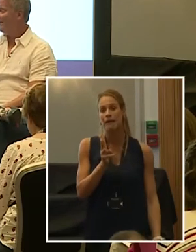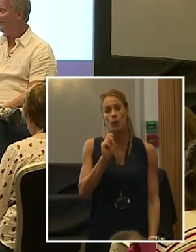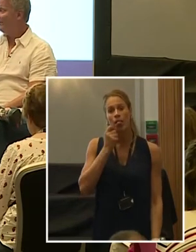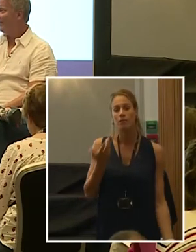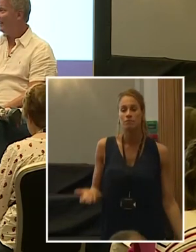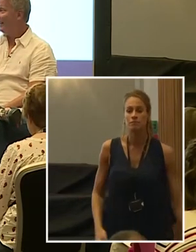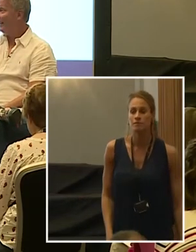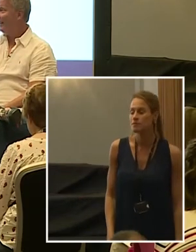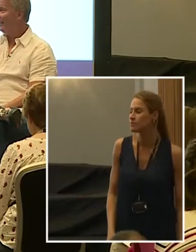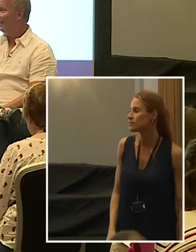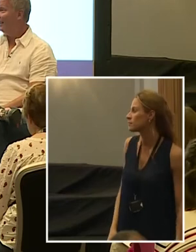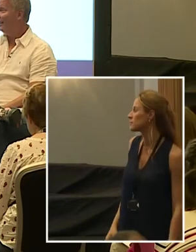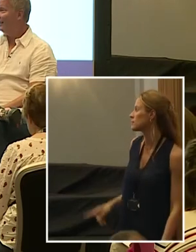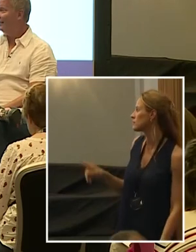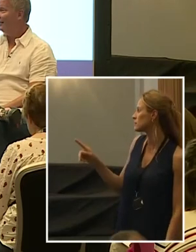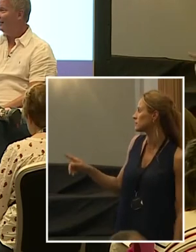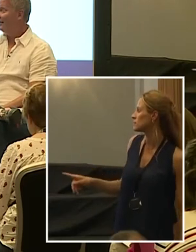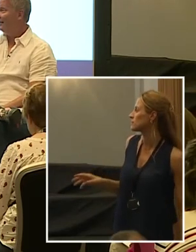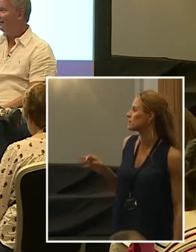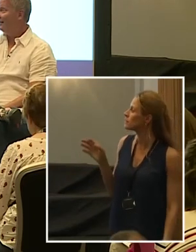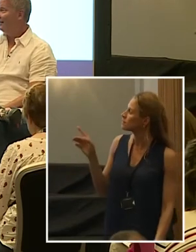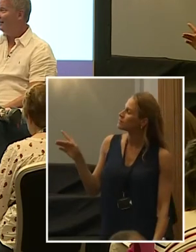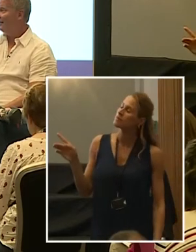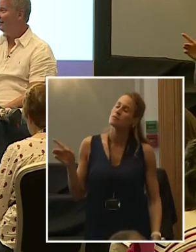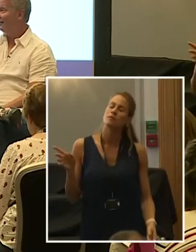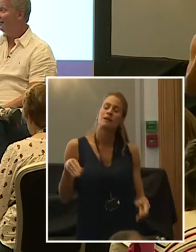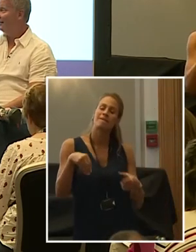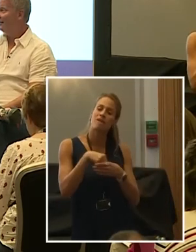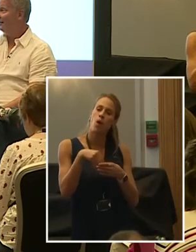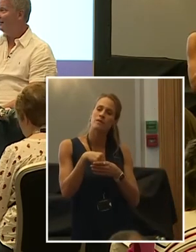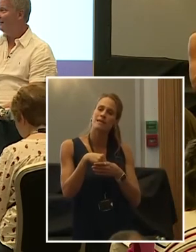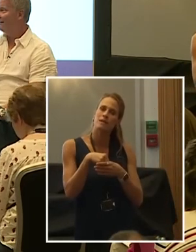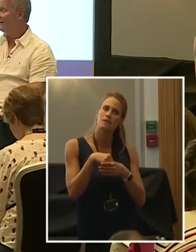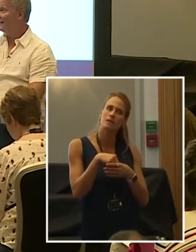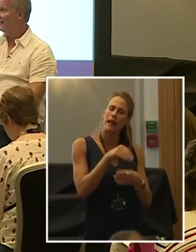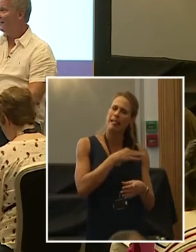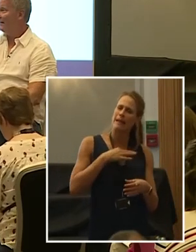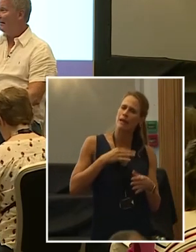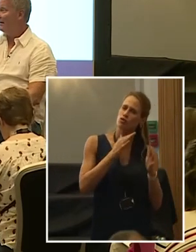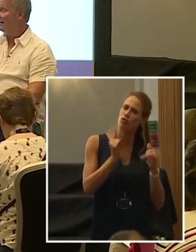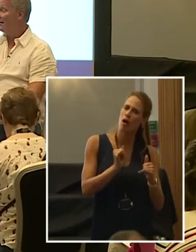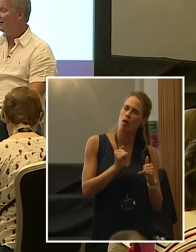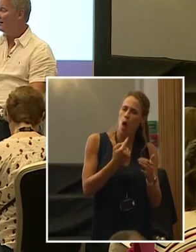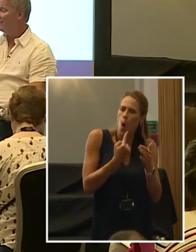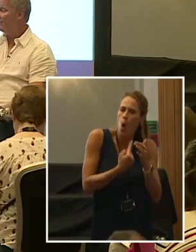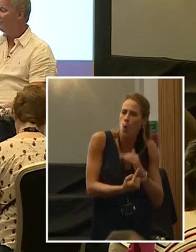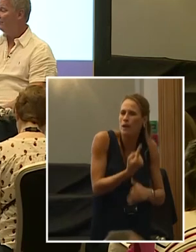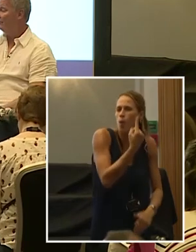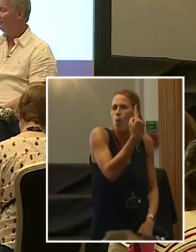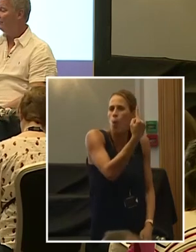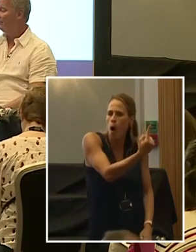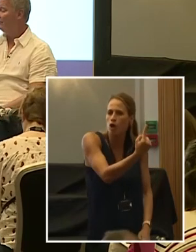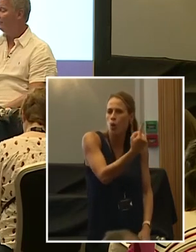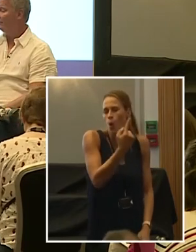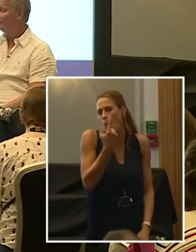Mital, does taking part in one trial exclude you from taking part in another one in the future or for a